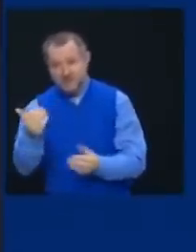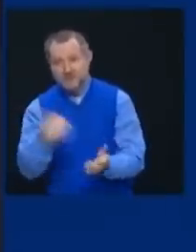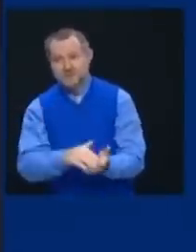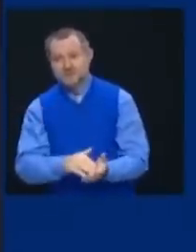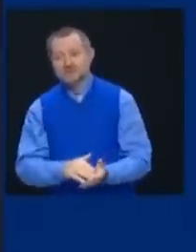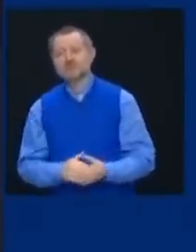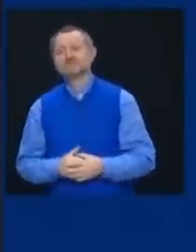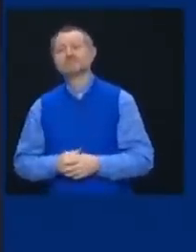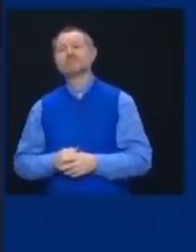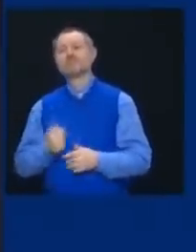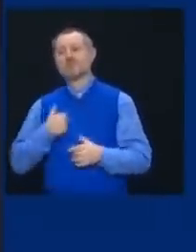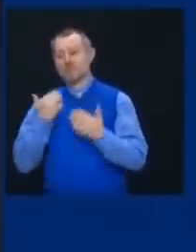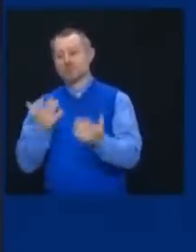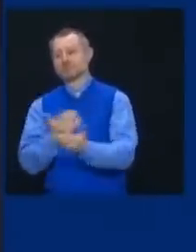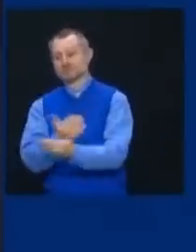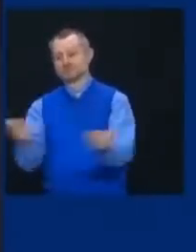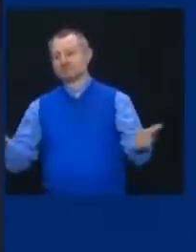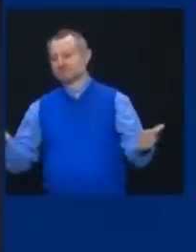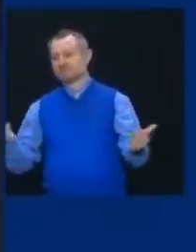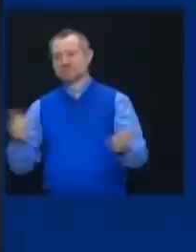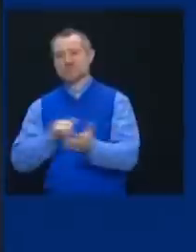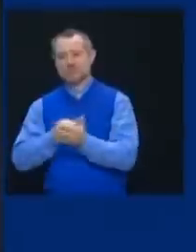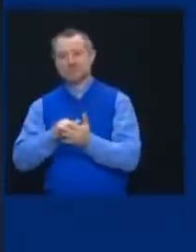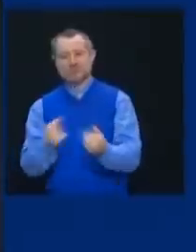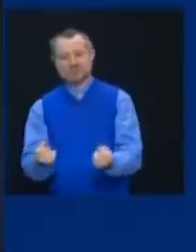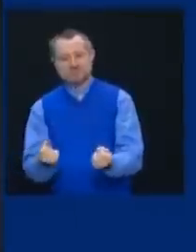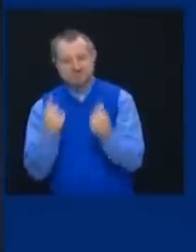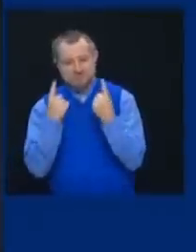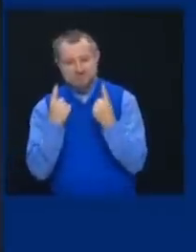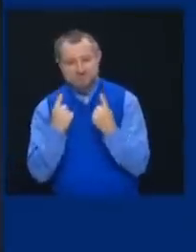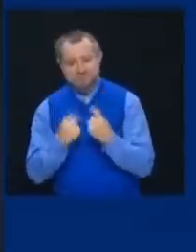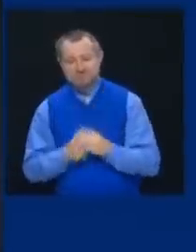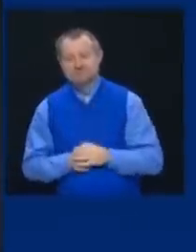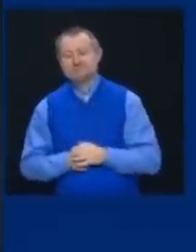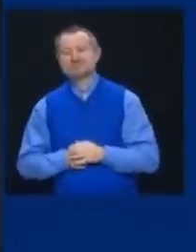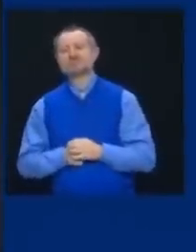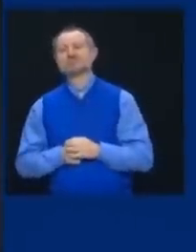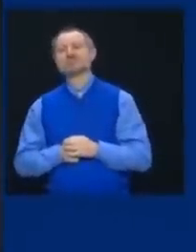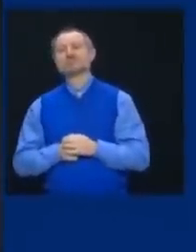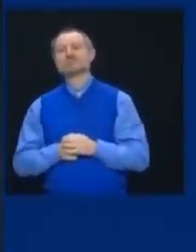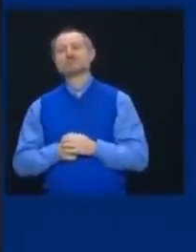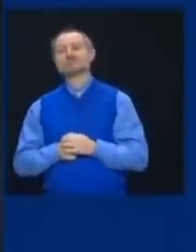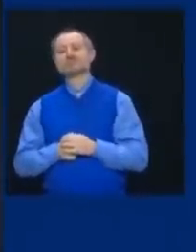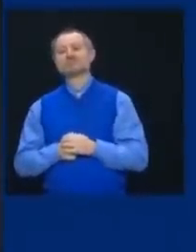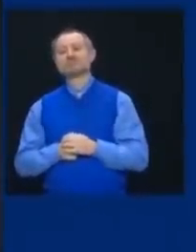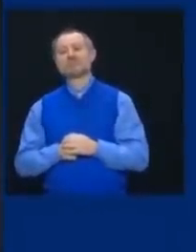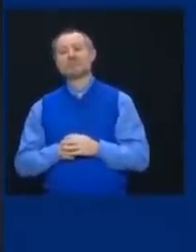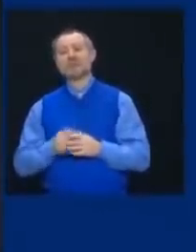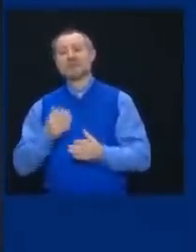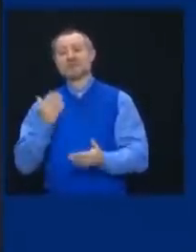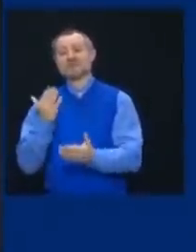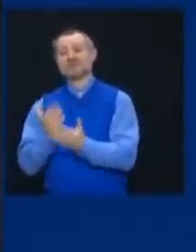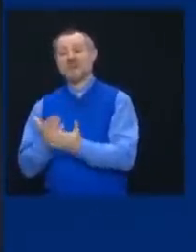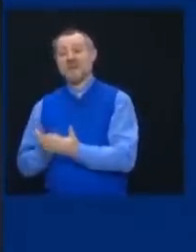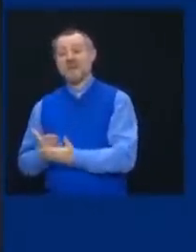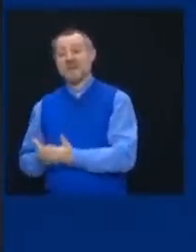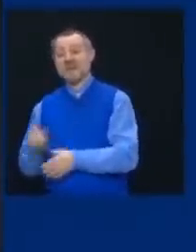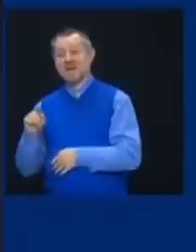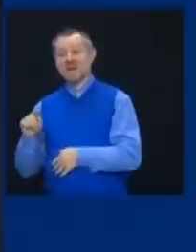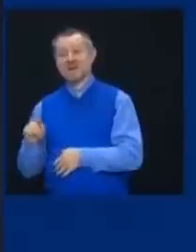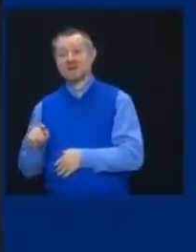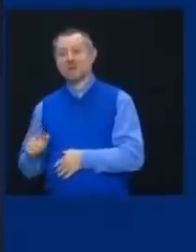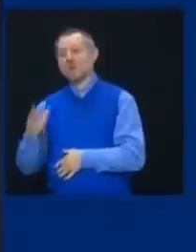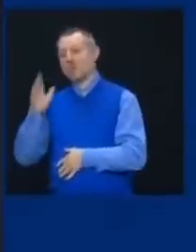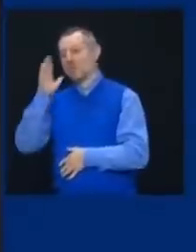And I want New Yorkers to understand, because this is more, the facts will come out in the Attorney